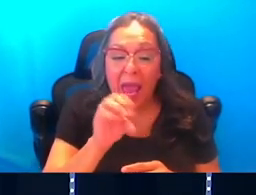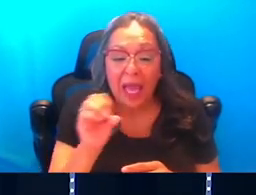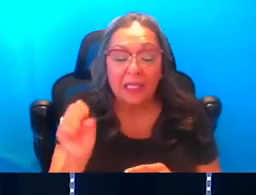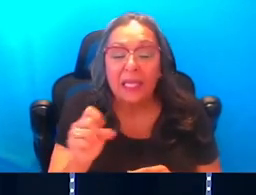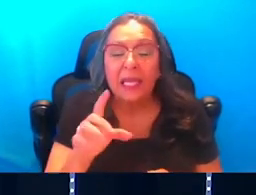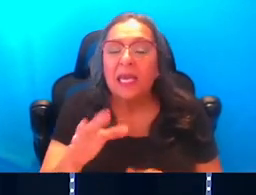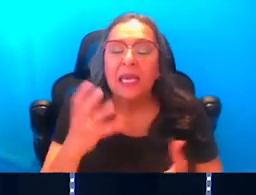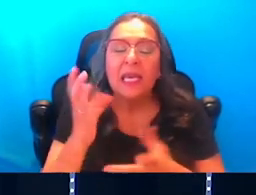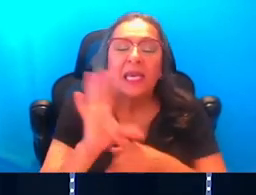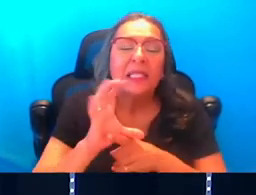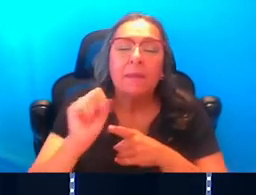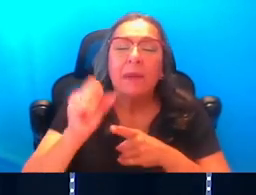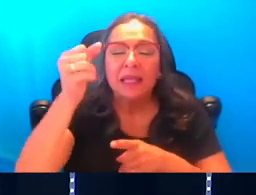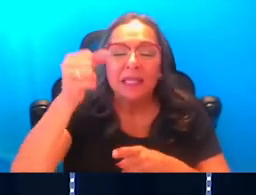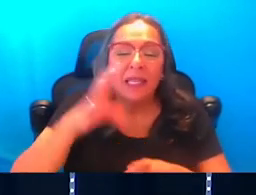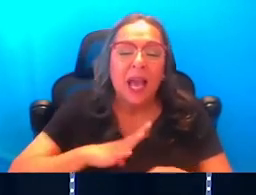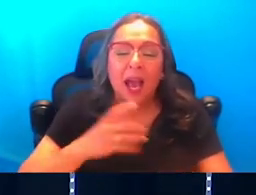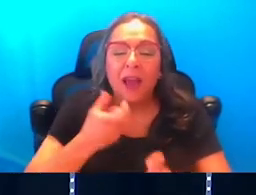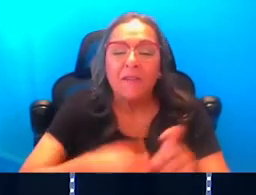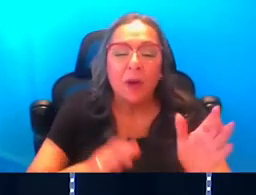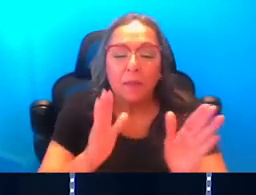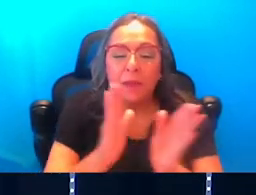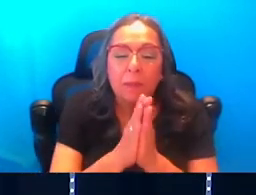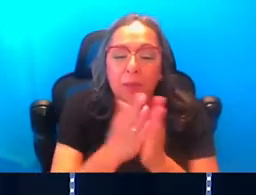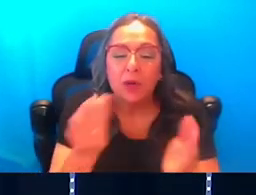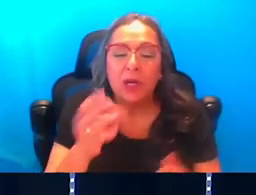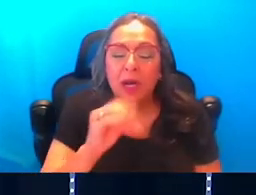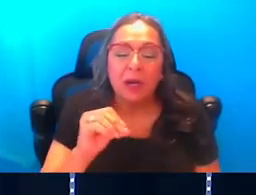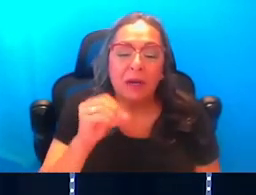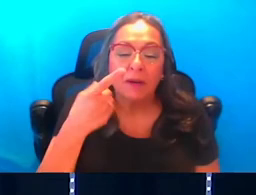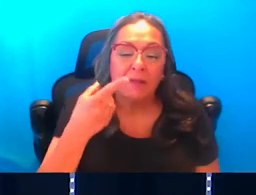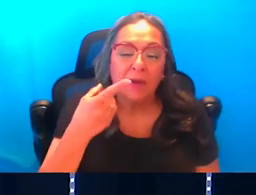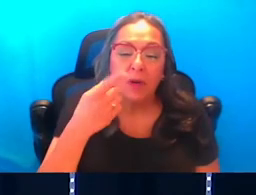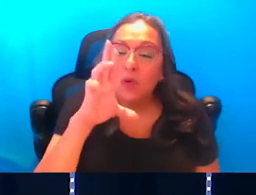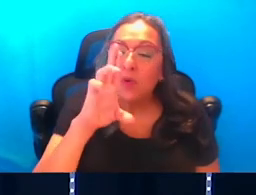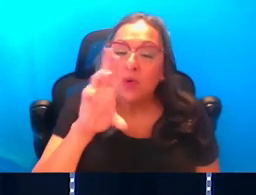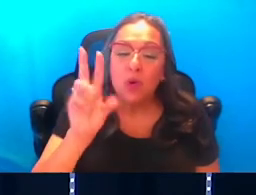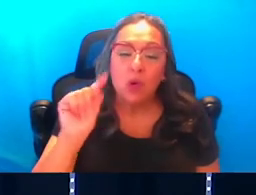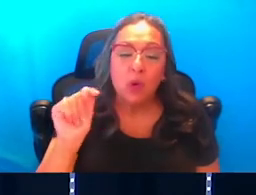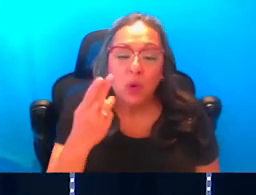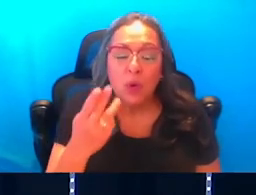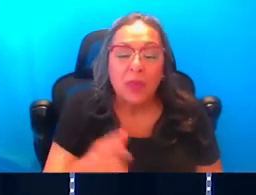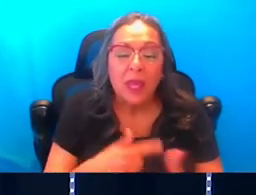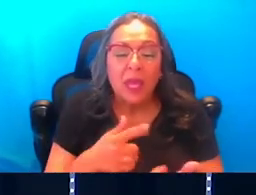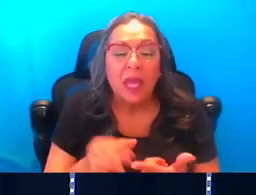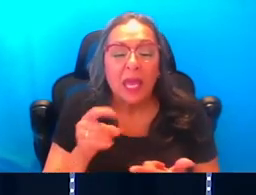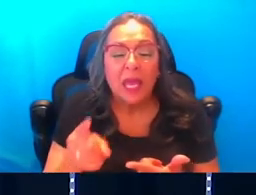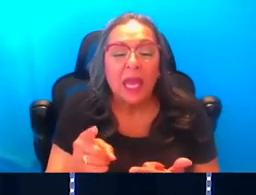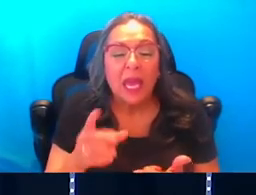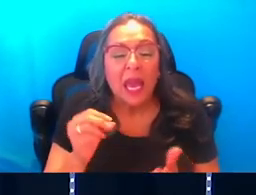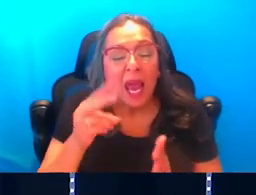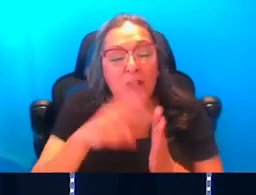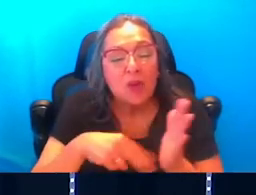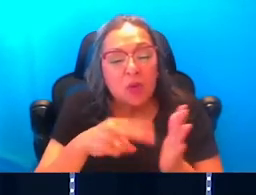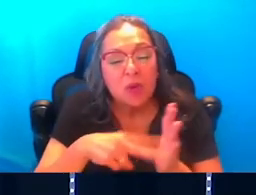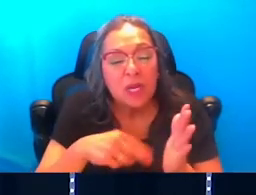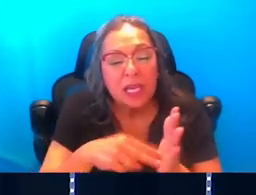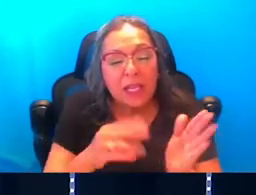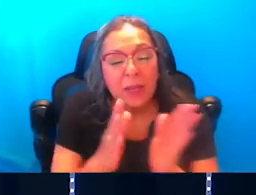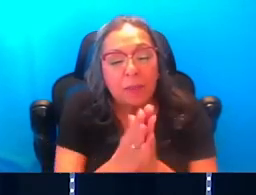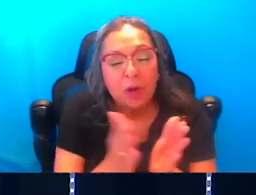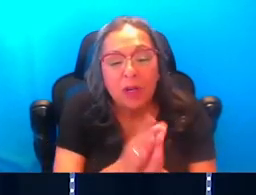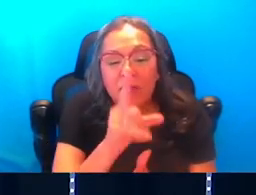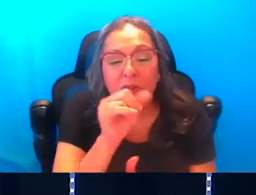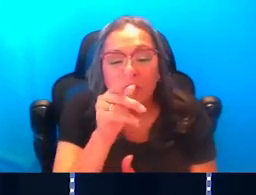And guess who she's the great-great-grandma of? King David. And then you read the book of Luke, and guess who's in